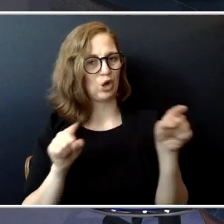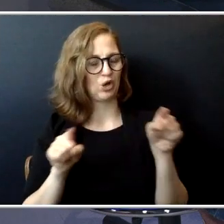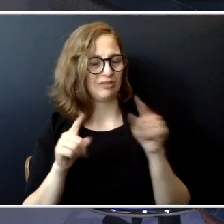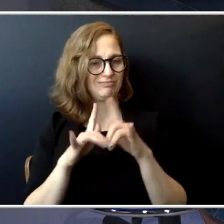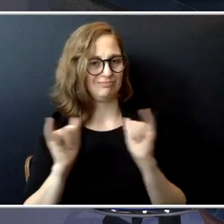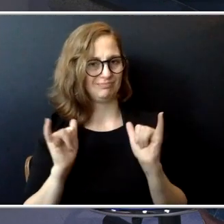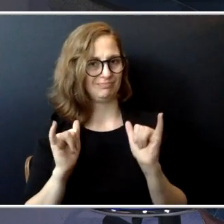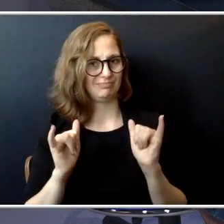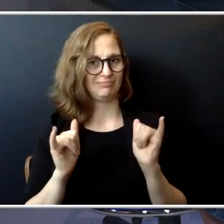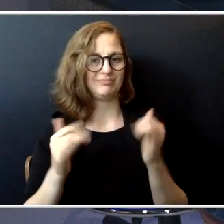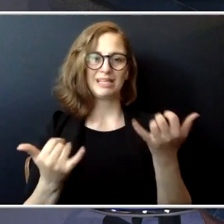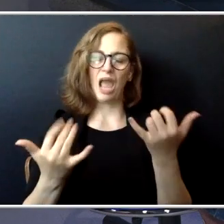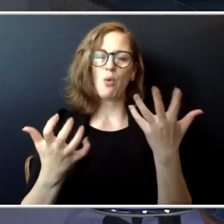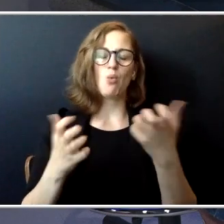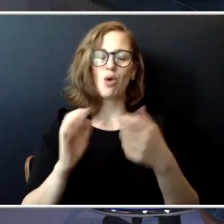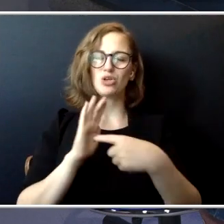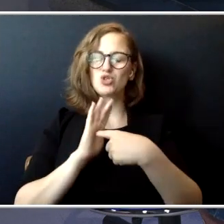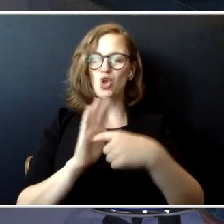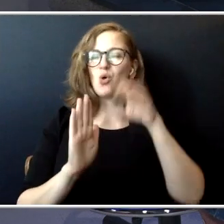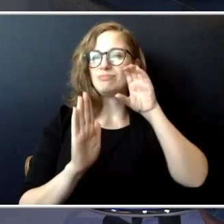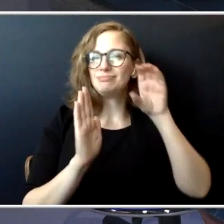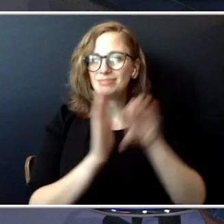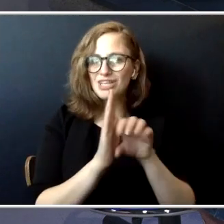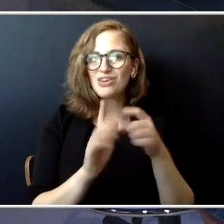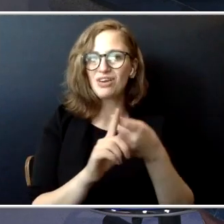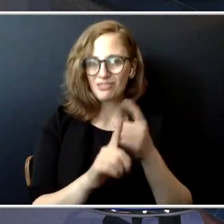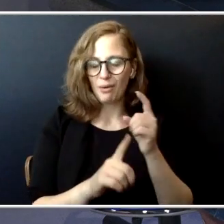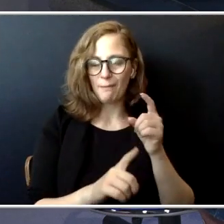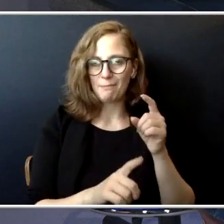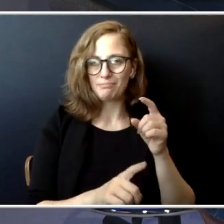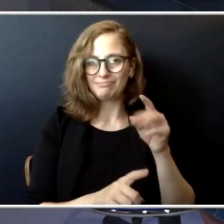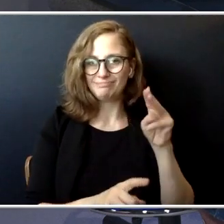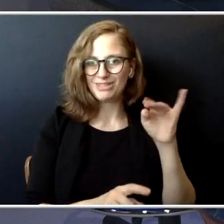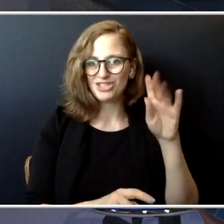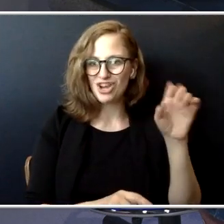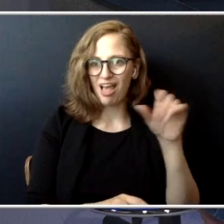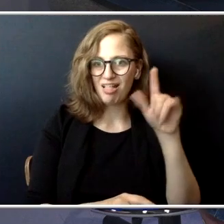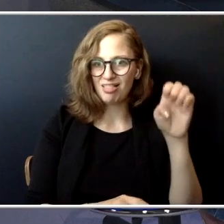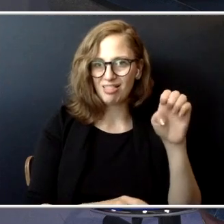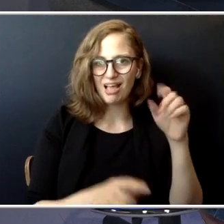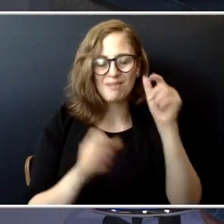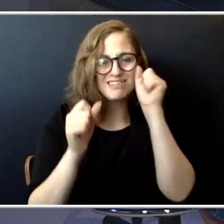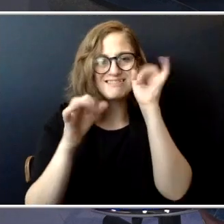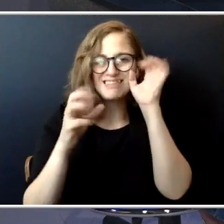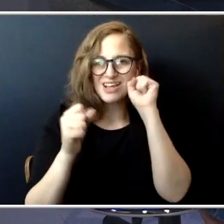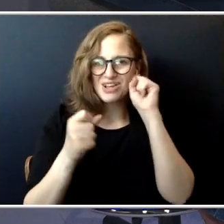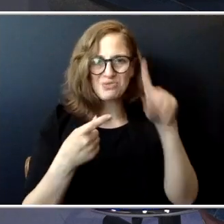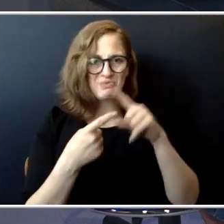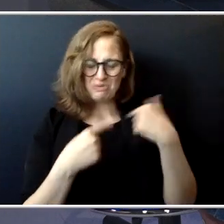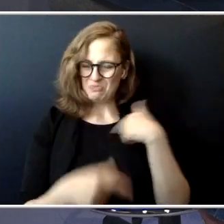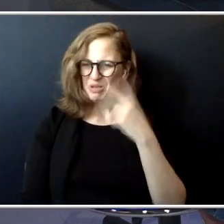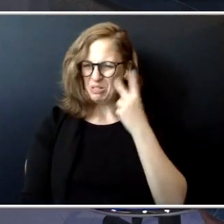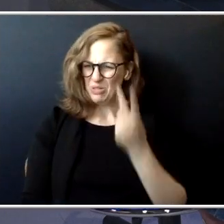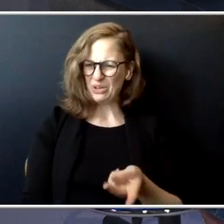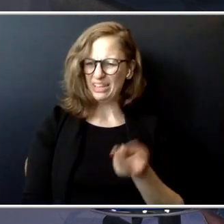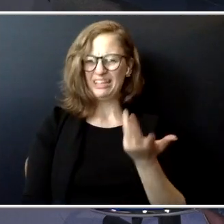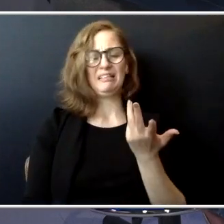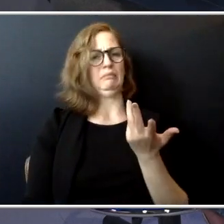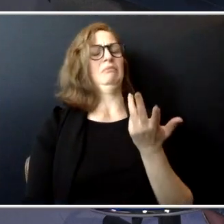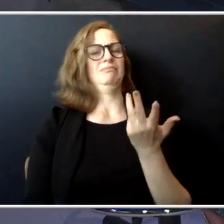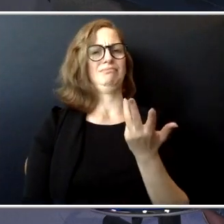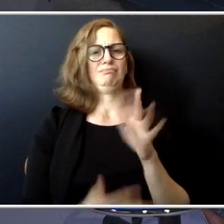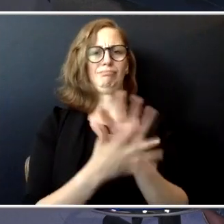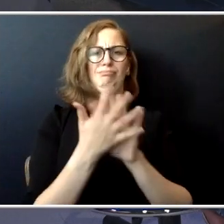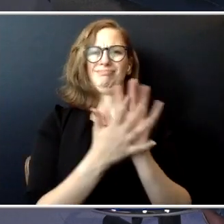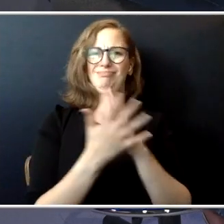because it looks like a Rorschach test to most of us, but when we pull up these images in the monitor behind us, you're able to see just